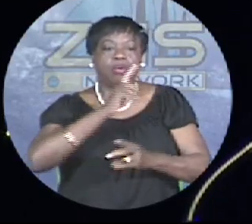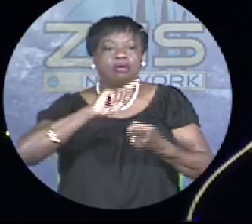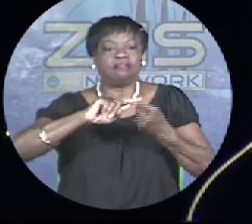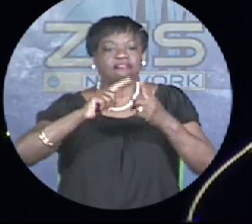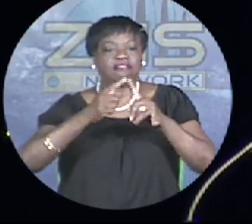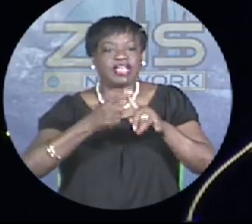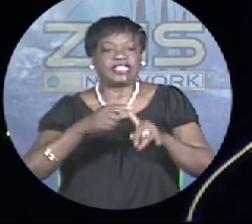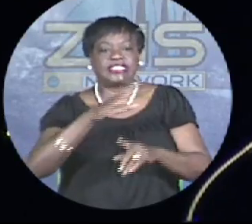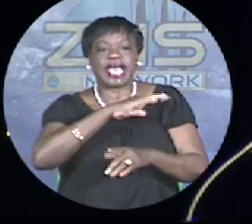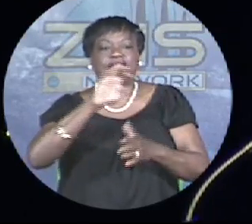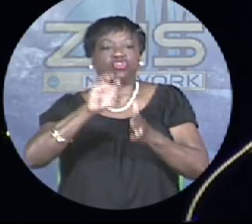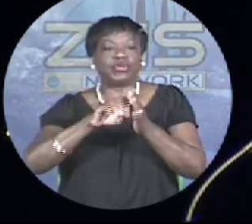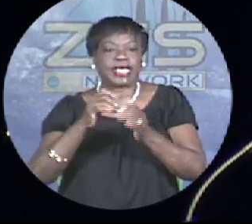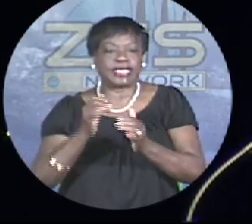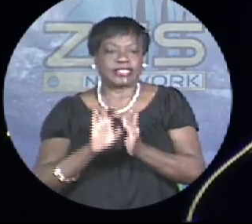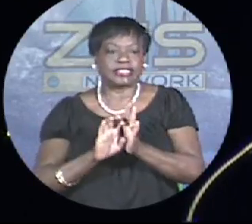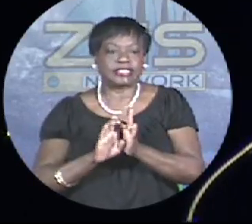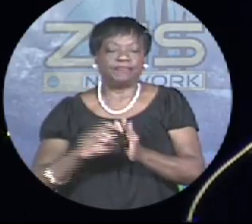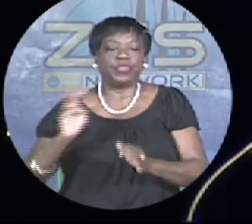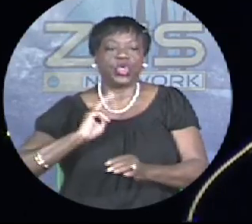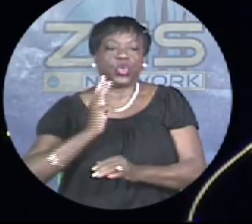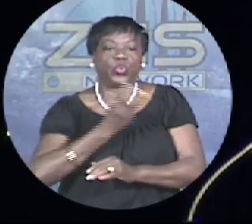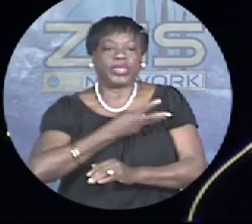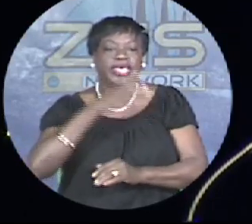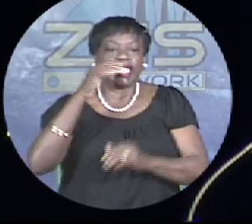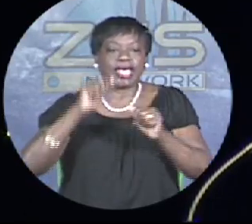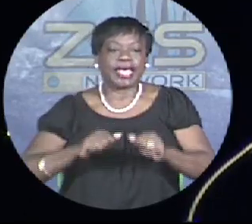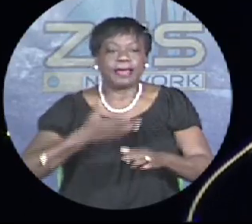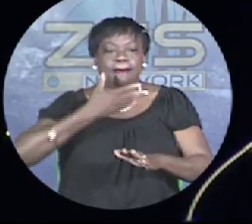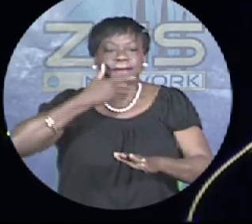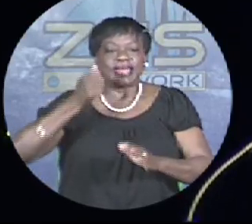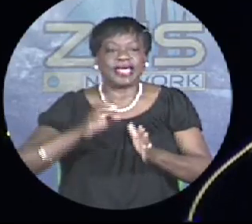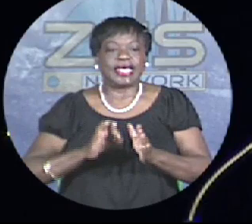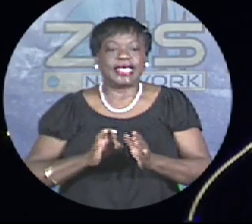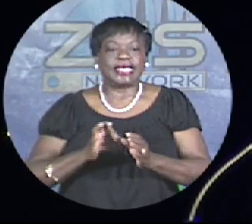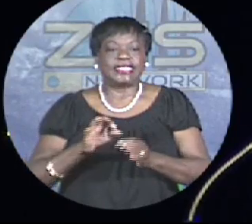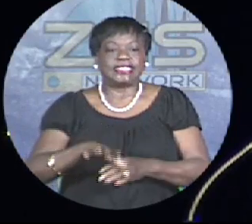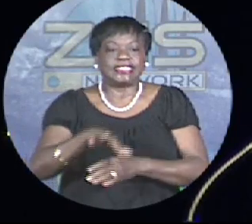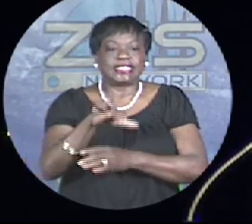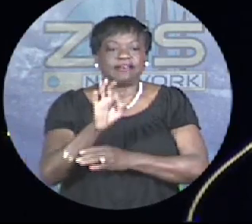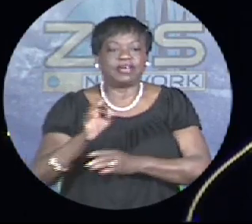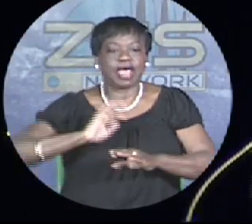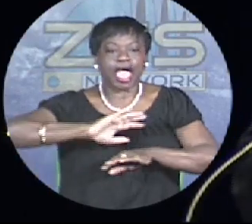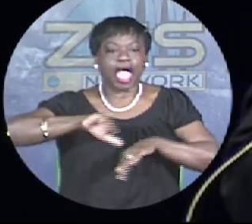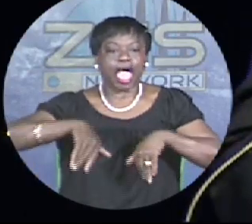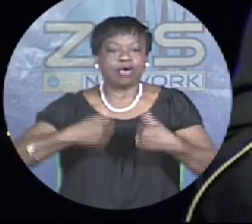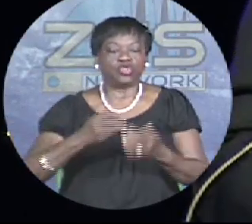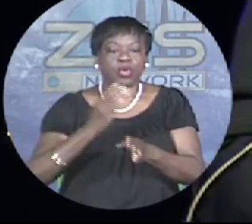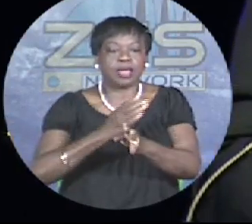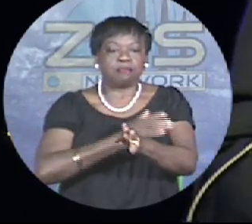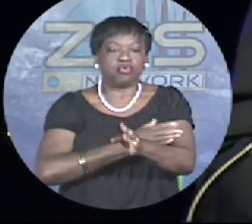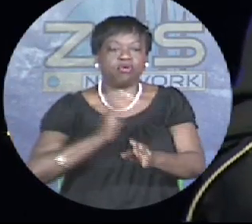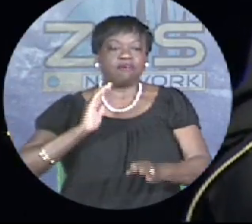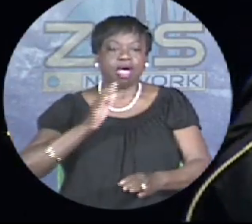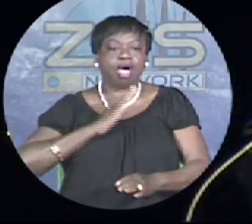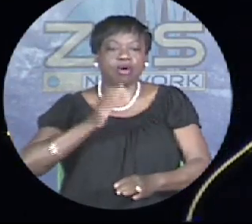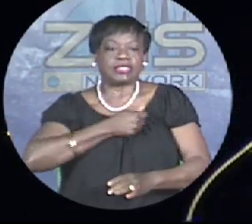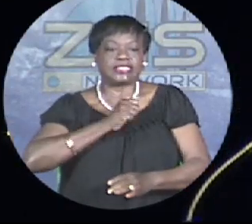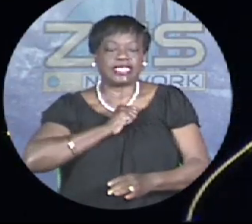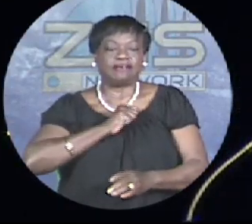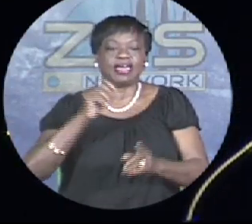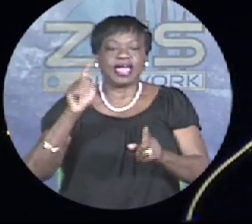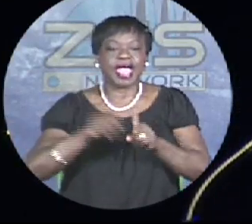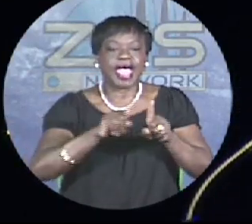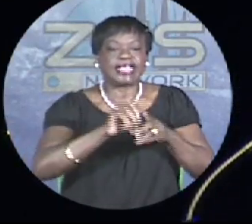critics, we can better discover how to improve ourselves as leaders and